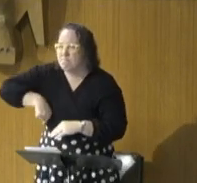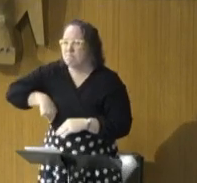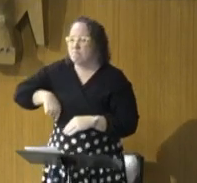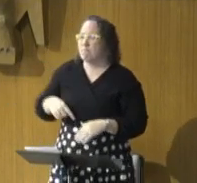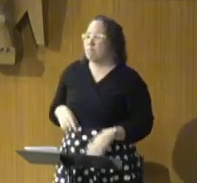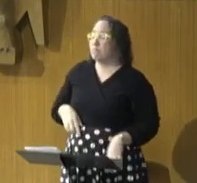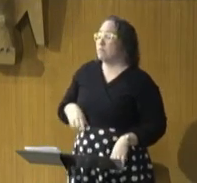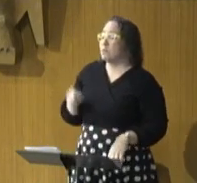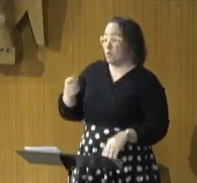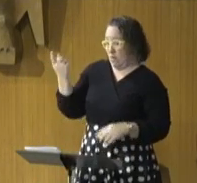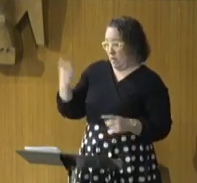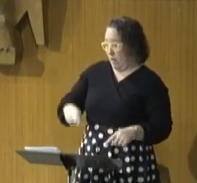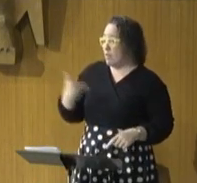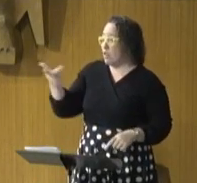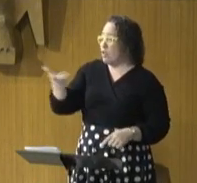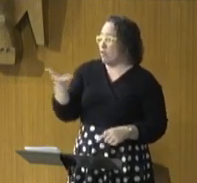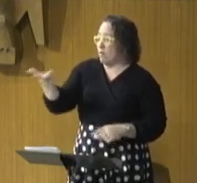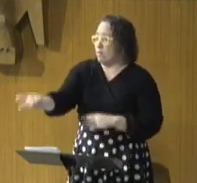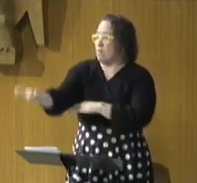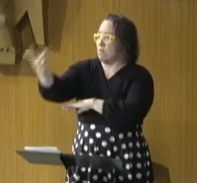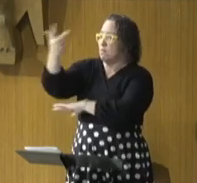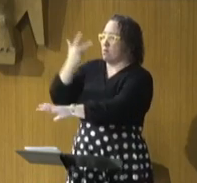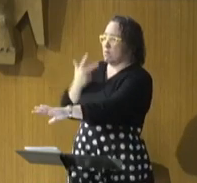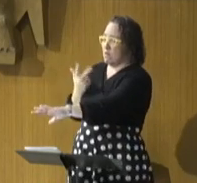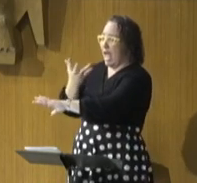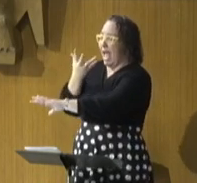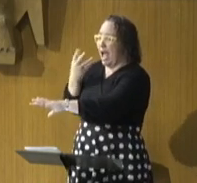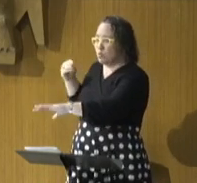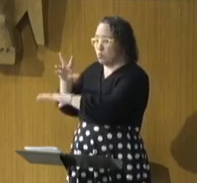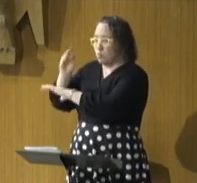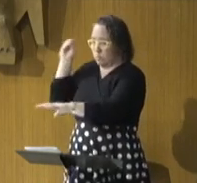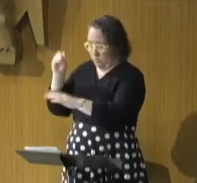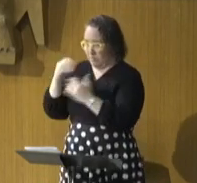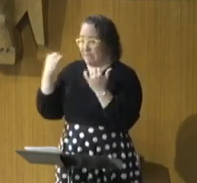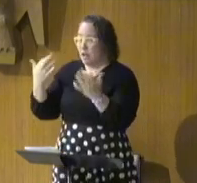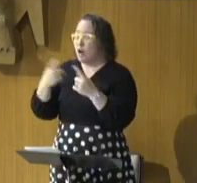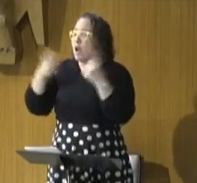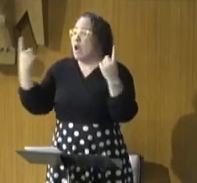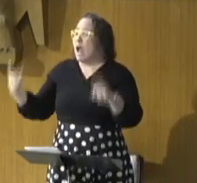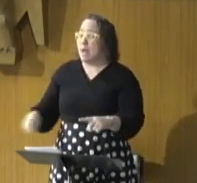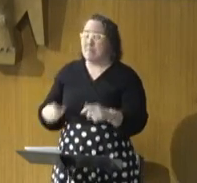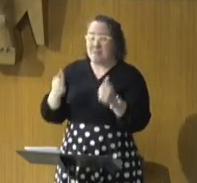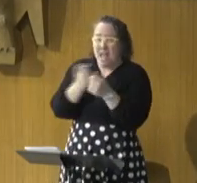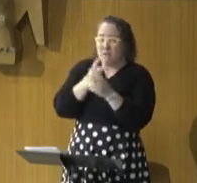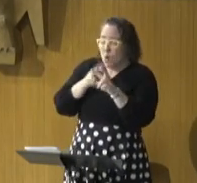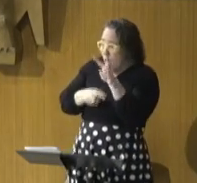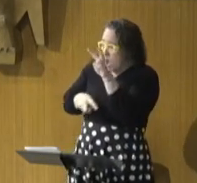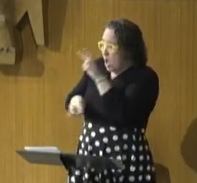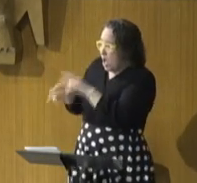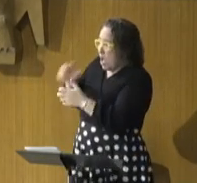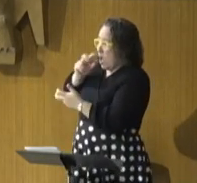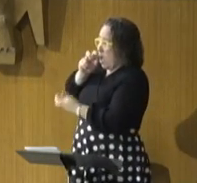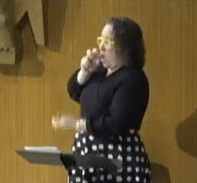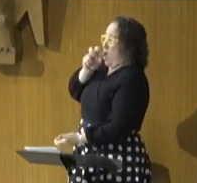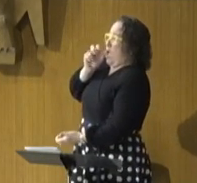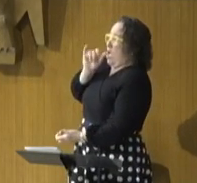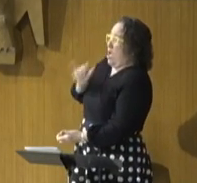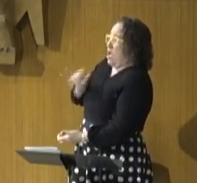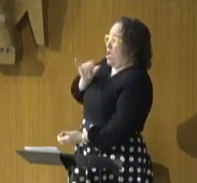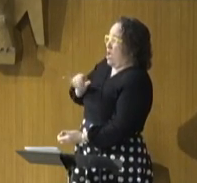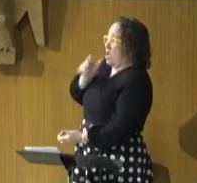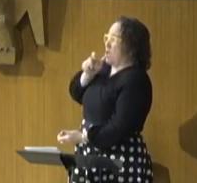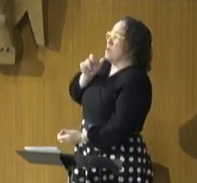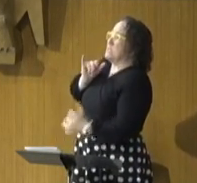here. So they came out from the fire, and the satraps, the prefects, the governors, and the king's counselors gathered together